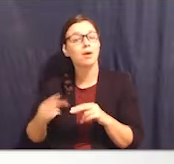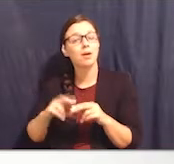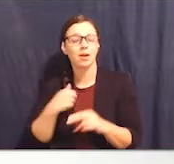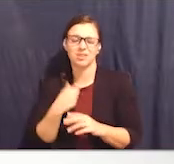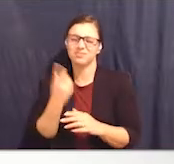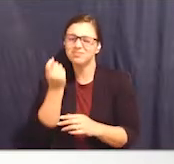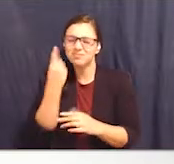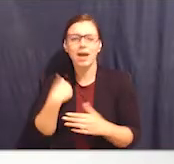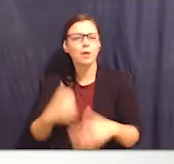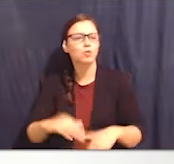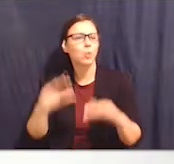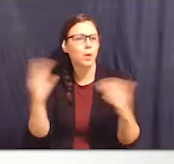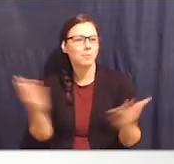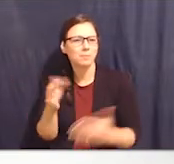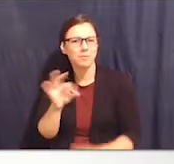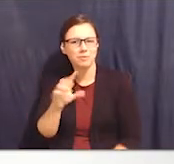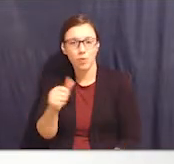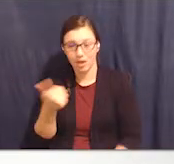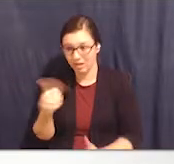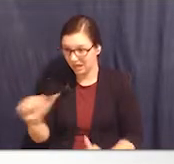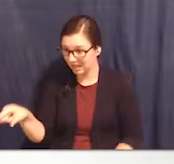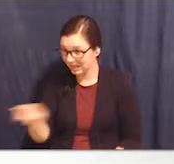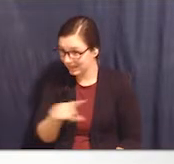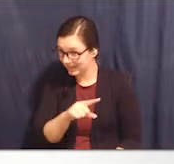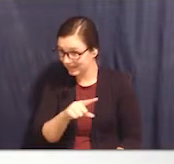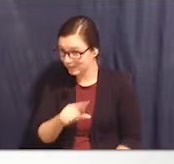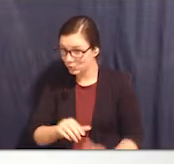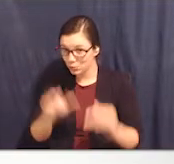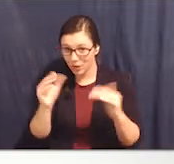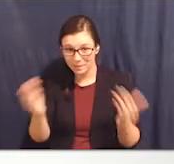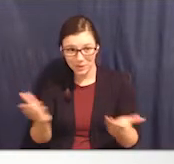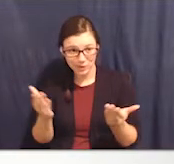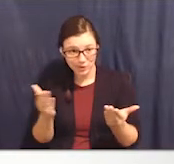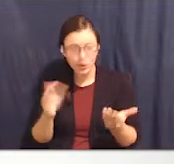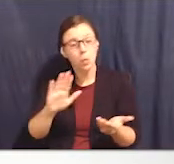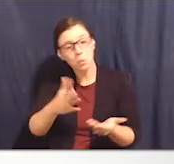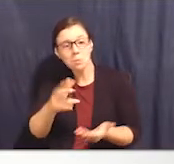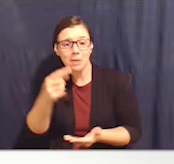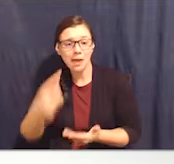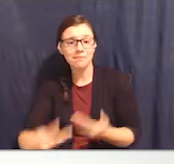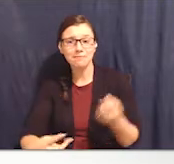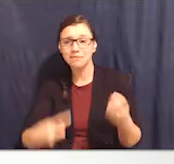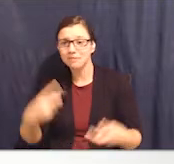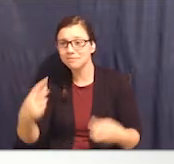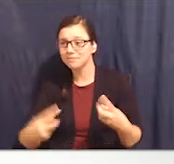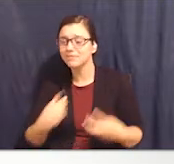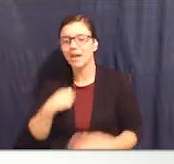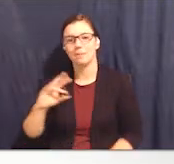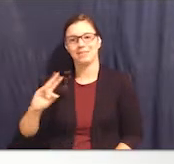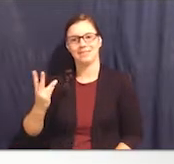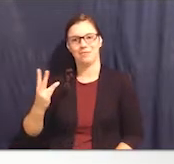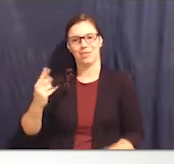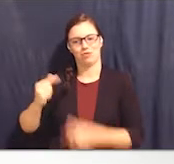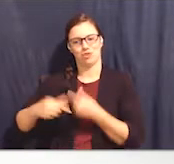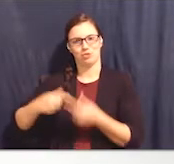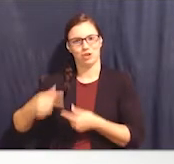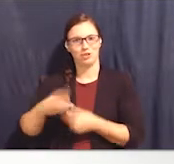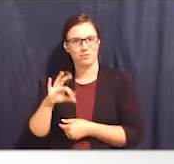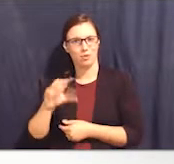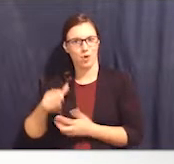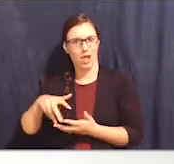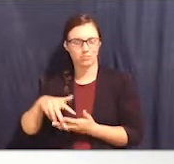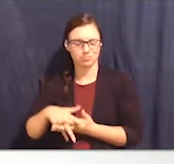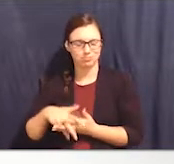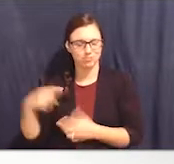scholarship. And that scholarship's $7,000. Now, it also funds startup and enhancement grants